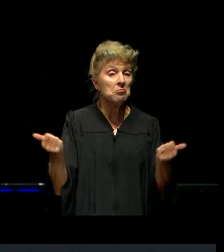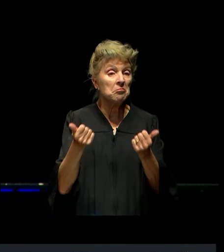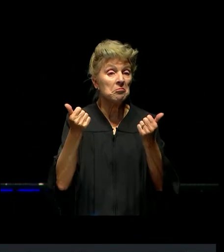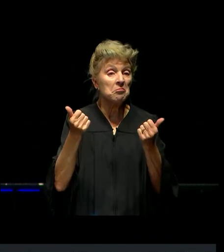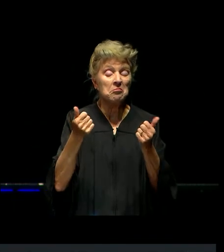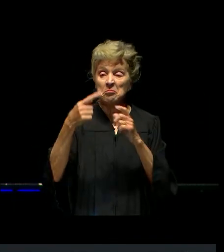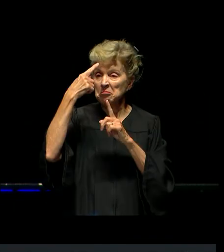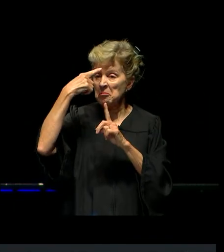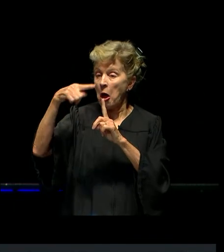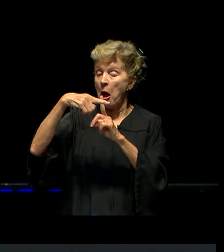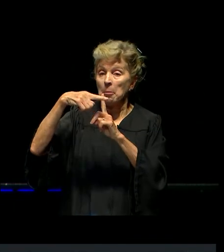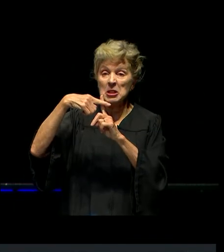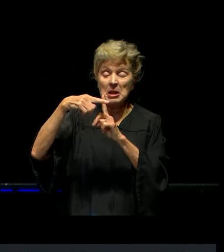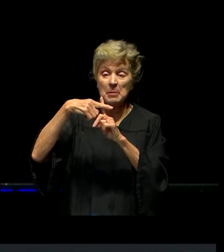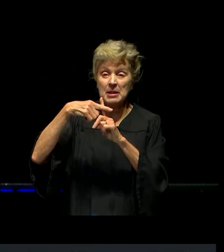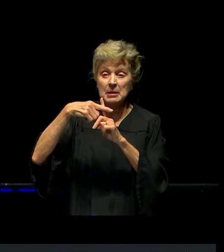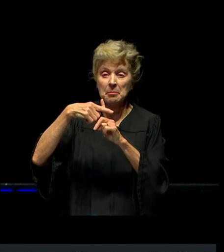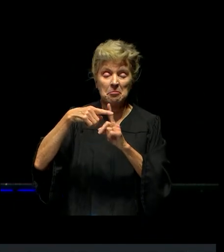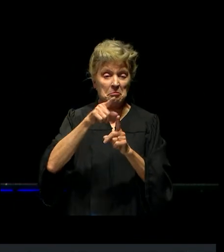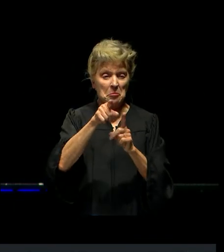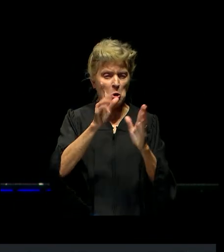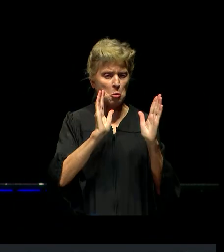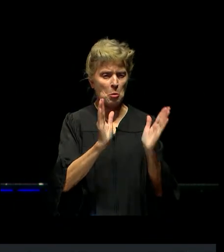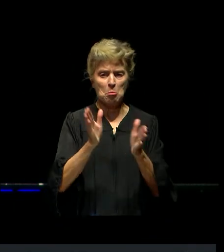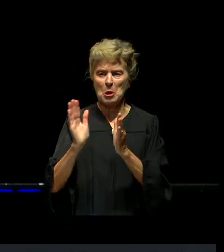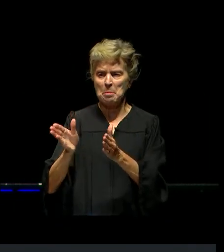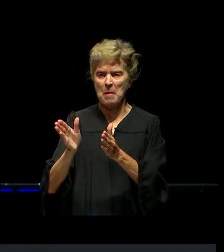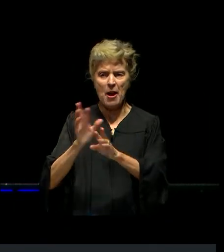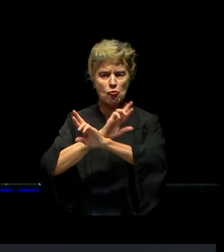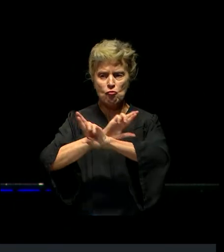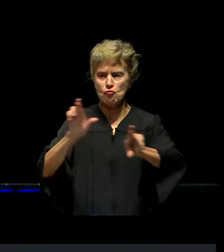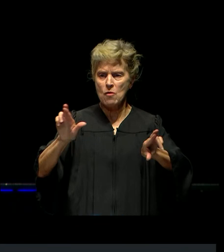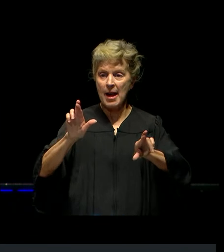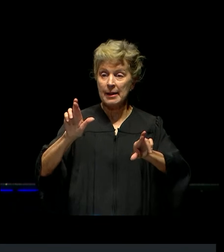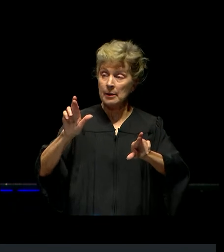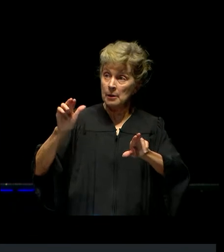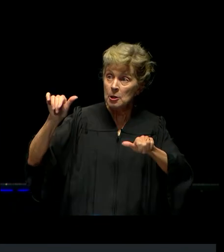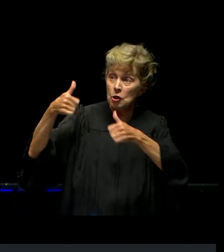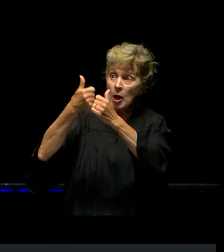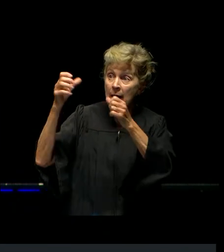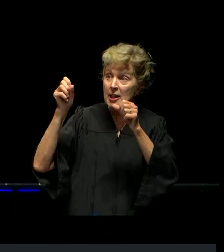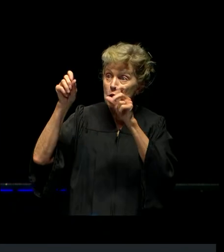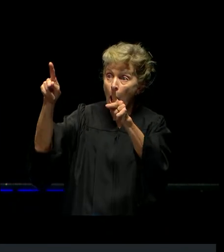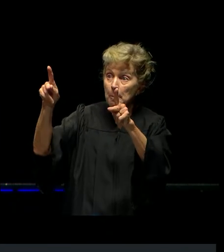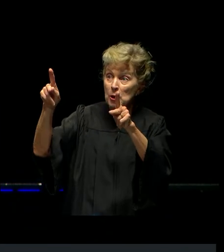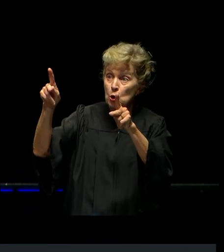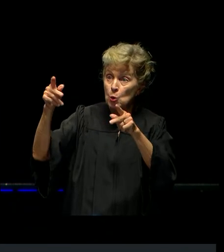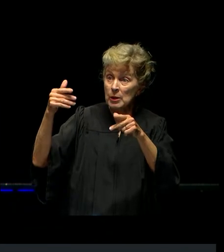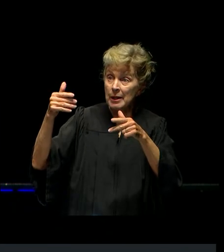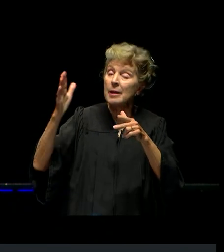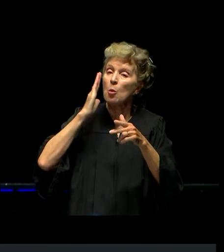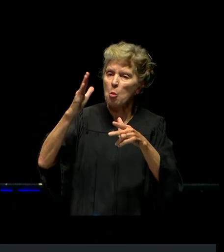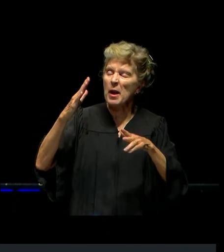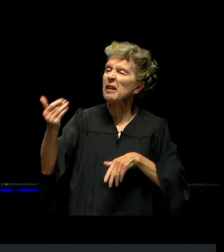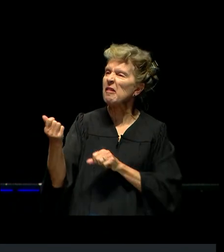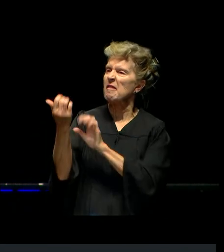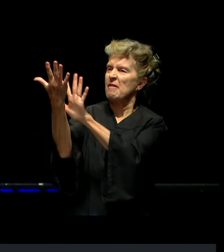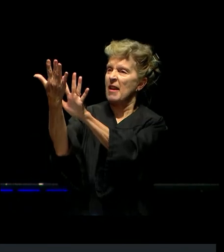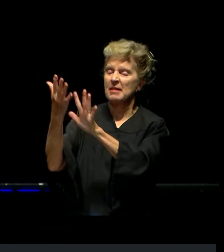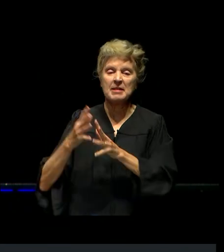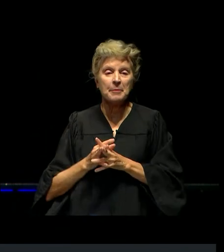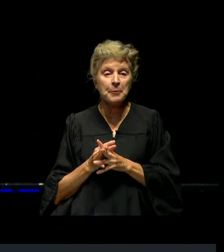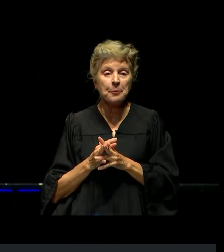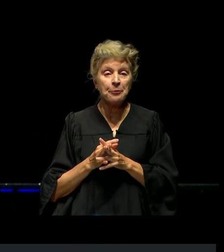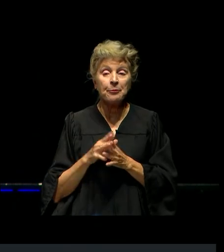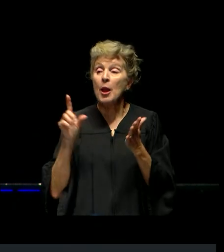and optimism, better prepared than ever to meet the challenges and opportunities ahead. To